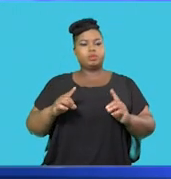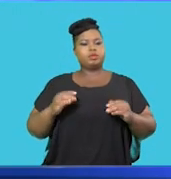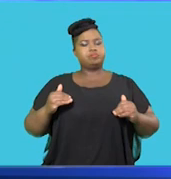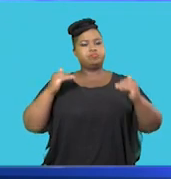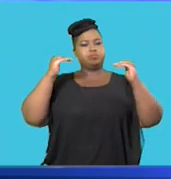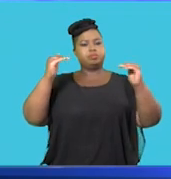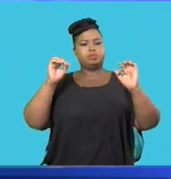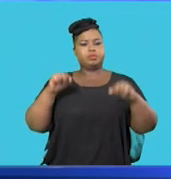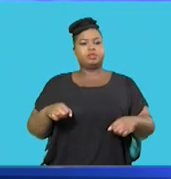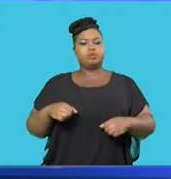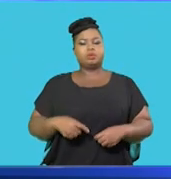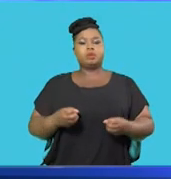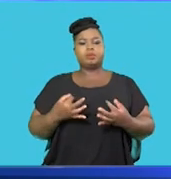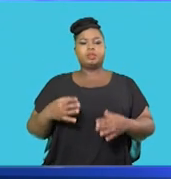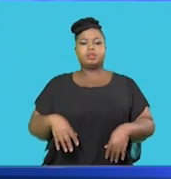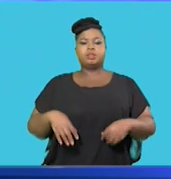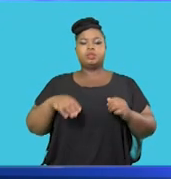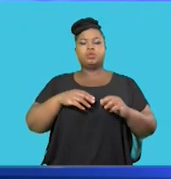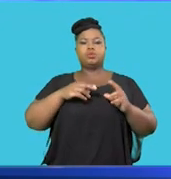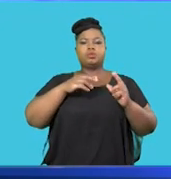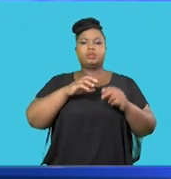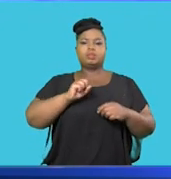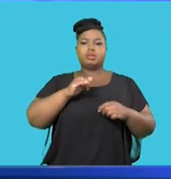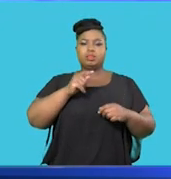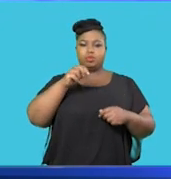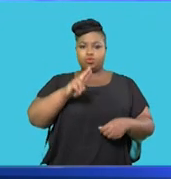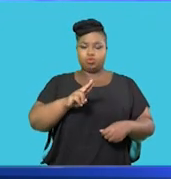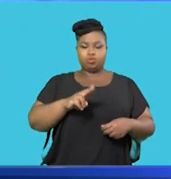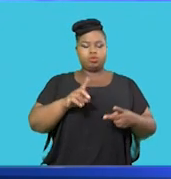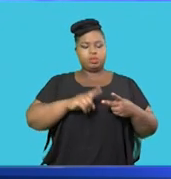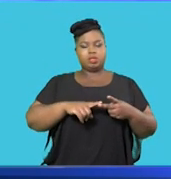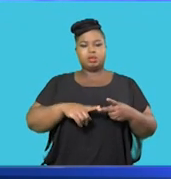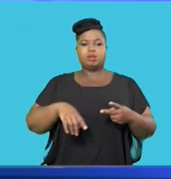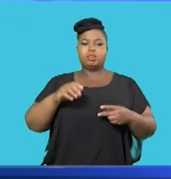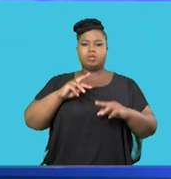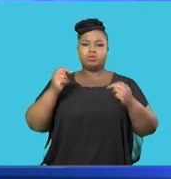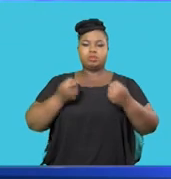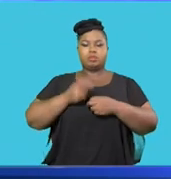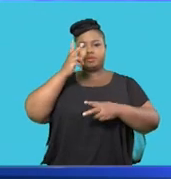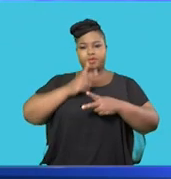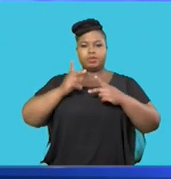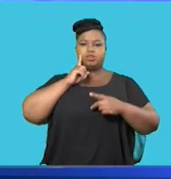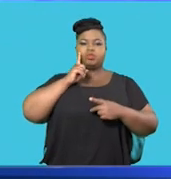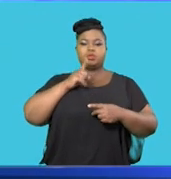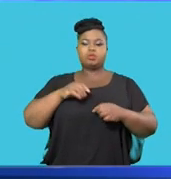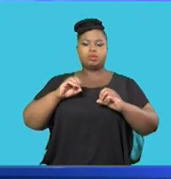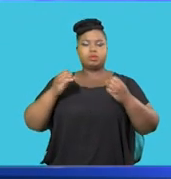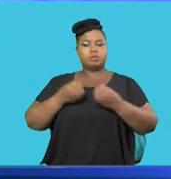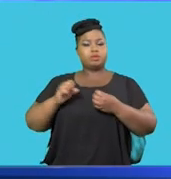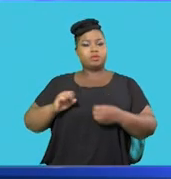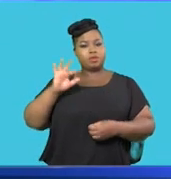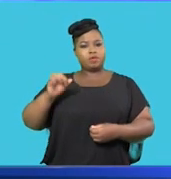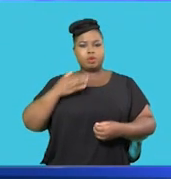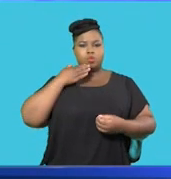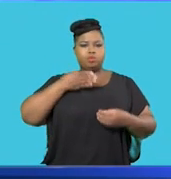ya mona lapeng e leng Union ya South African Democratic Teachers Union le Union ya National Professional Teachers Organization of South Africa, mme o